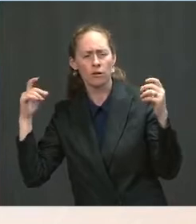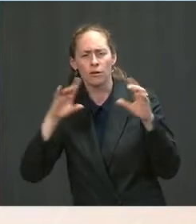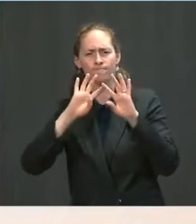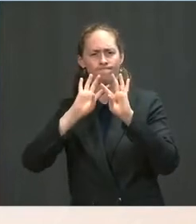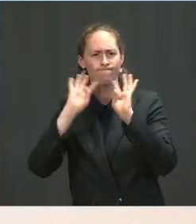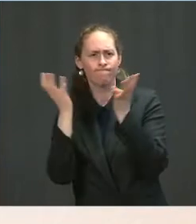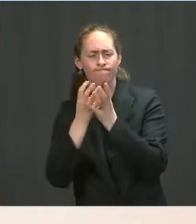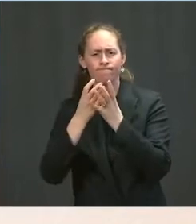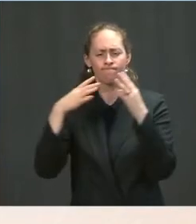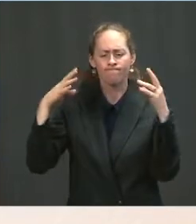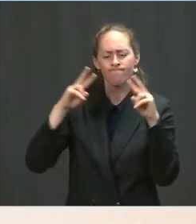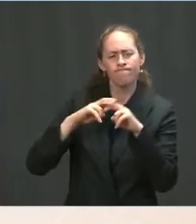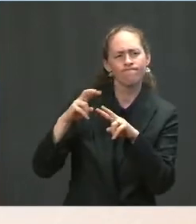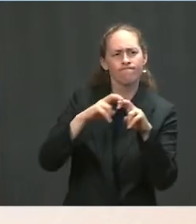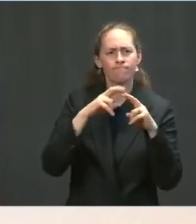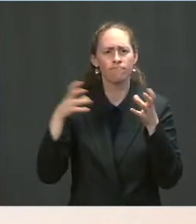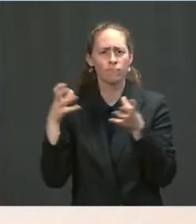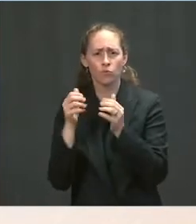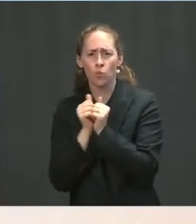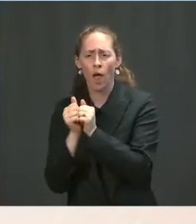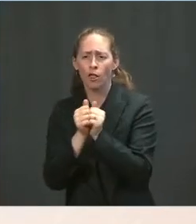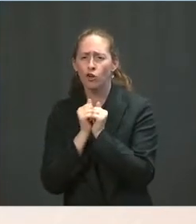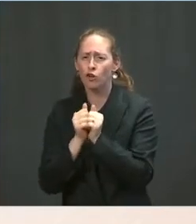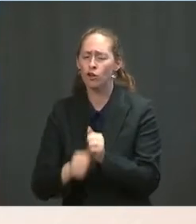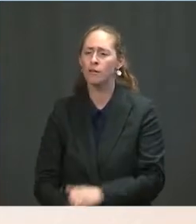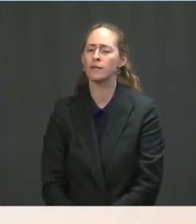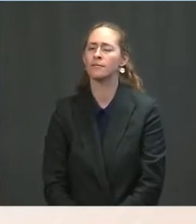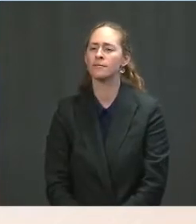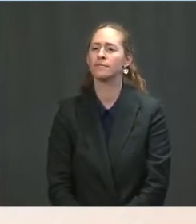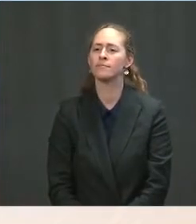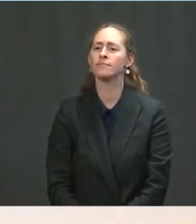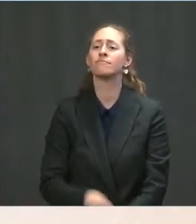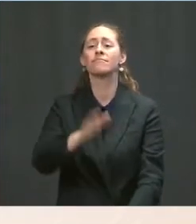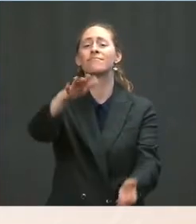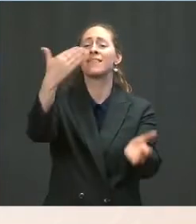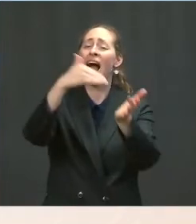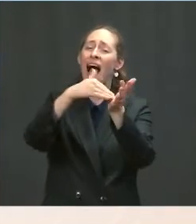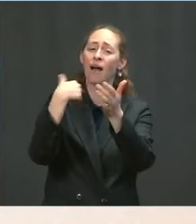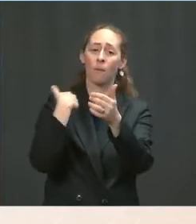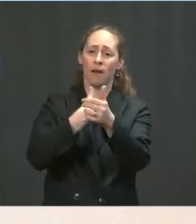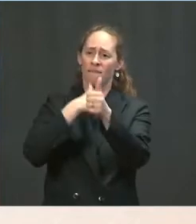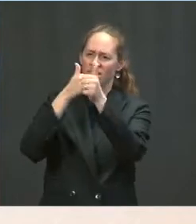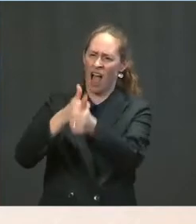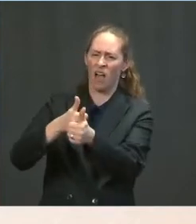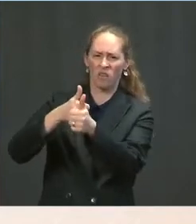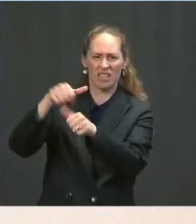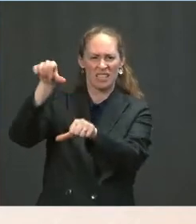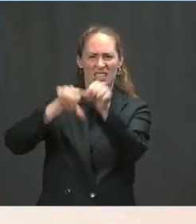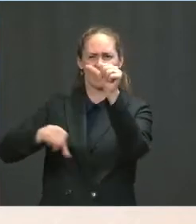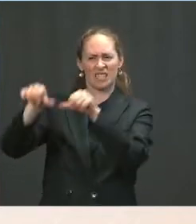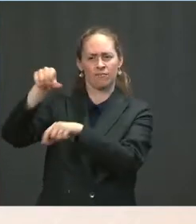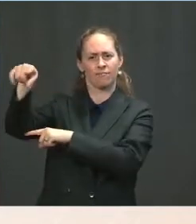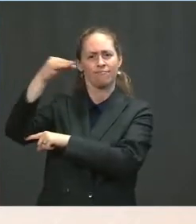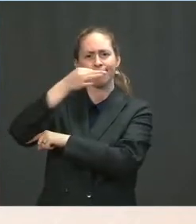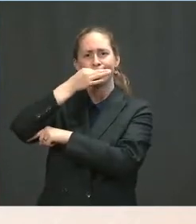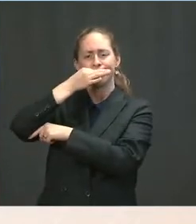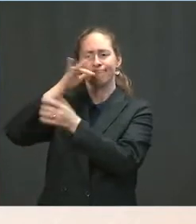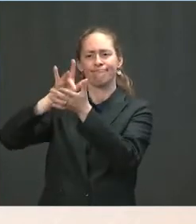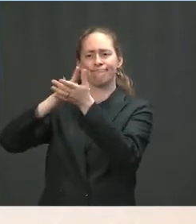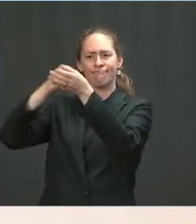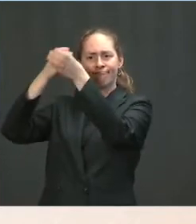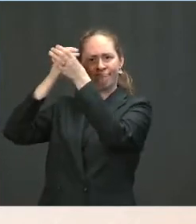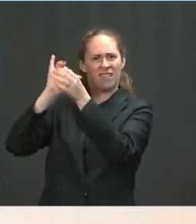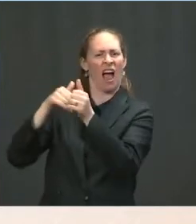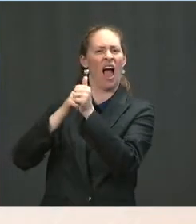we follow the science and we listen to public health officials. That's how we move forward with this. Speaking of the science,